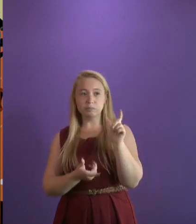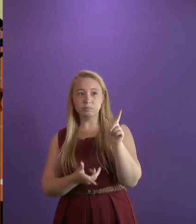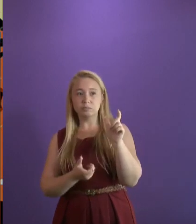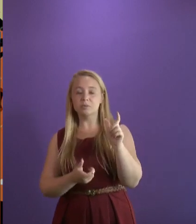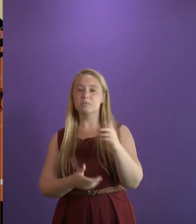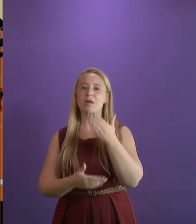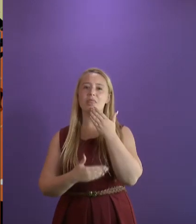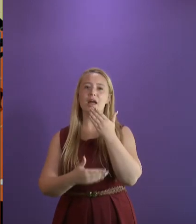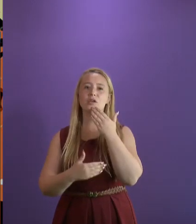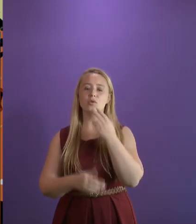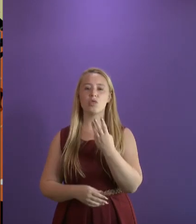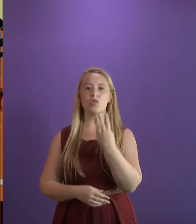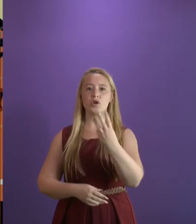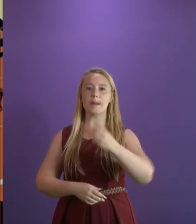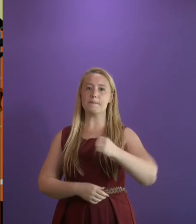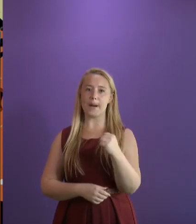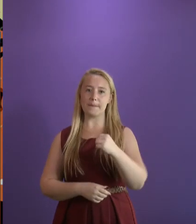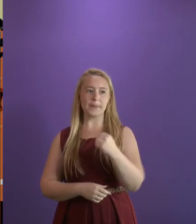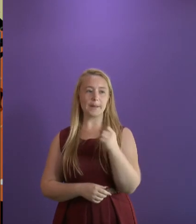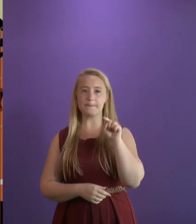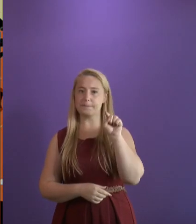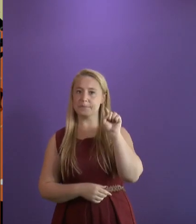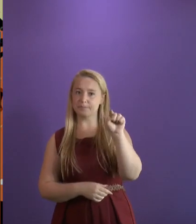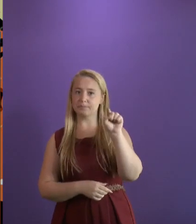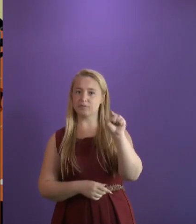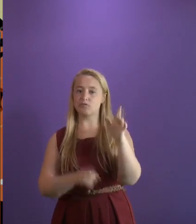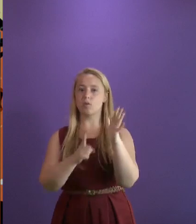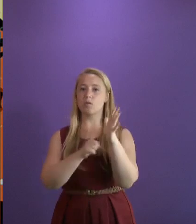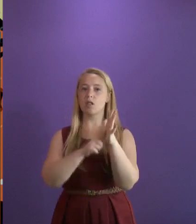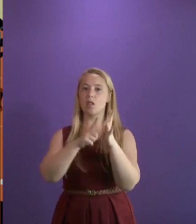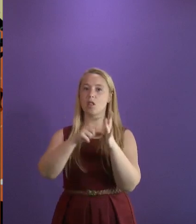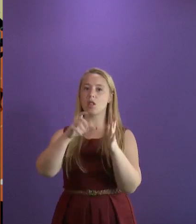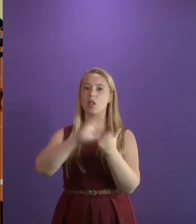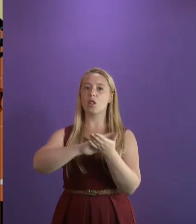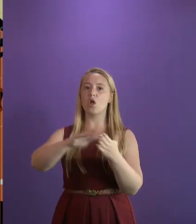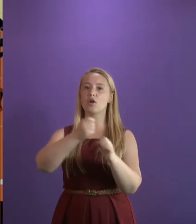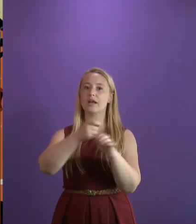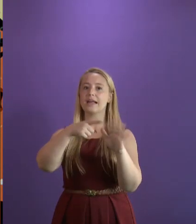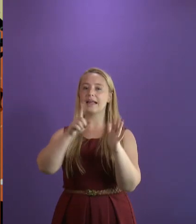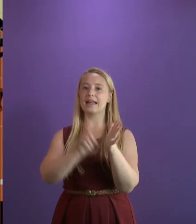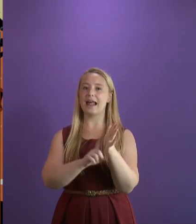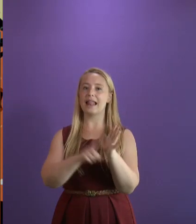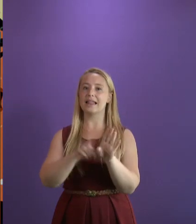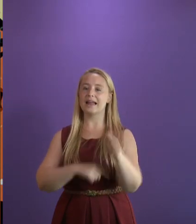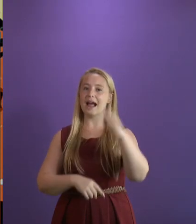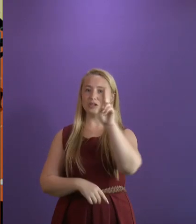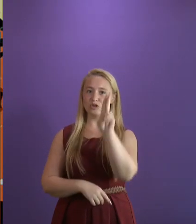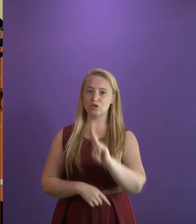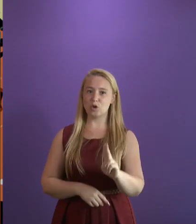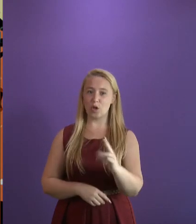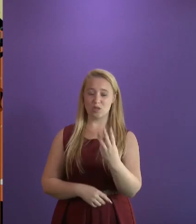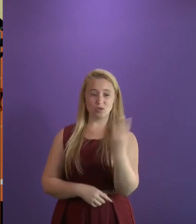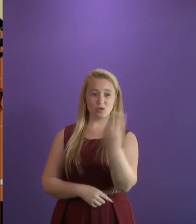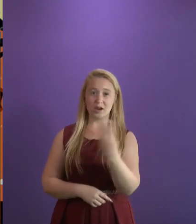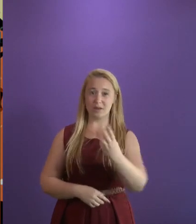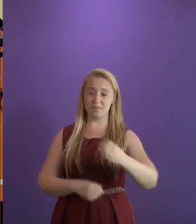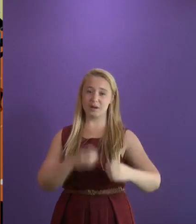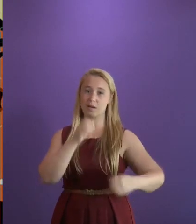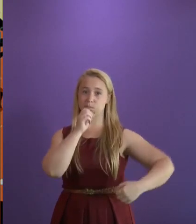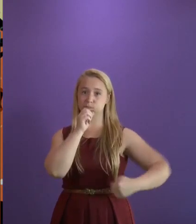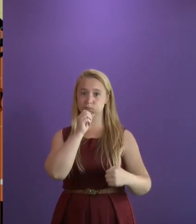pipers from Lochgelly High School who kicked the day off in such a great fashion. Now, this morning we do